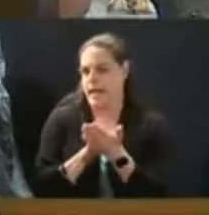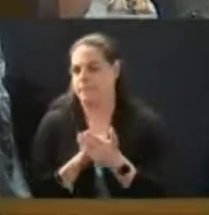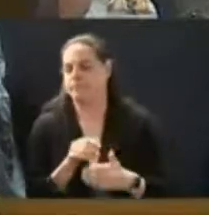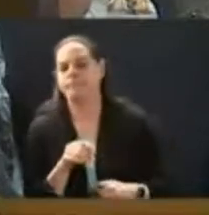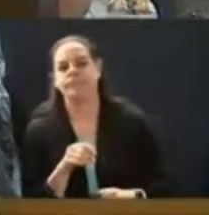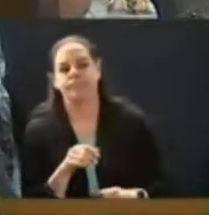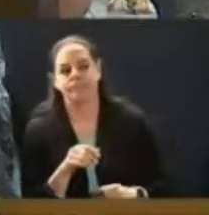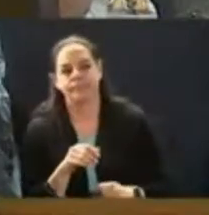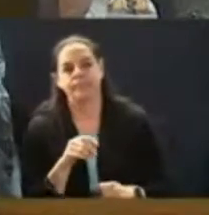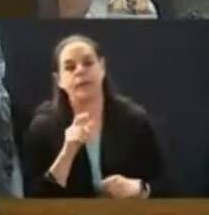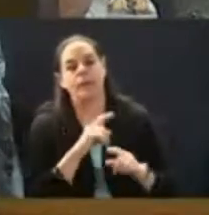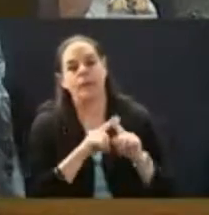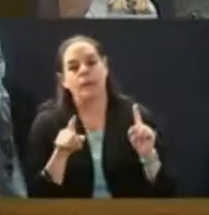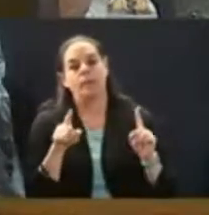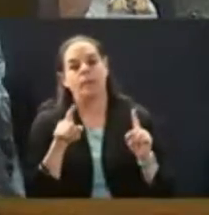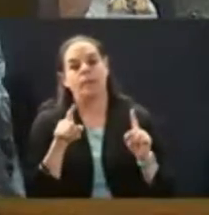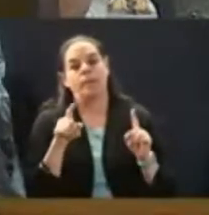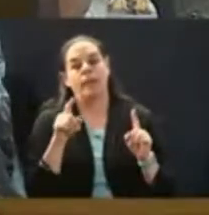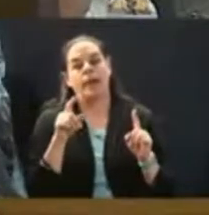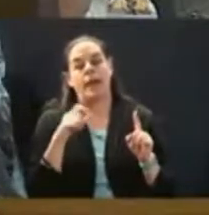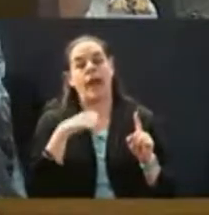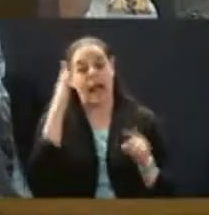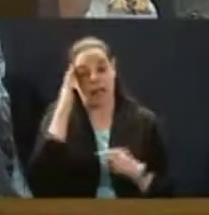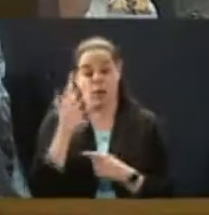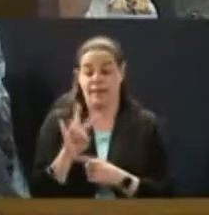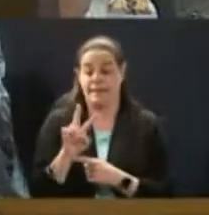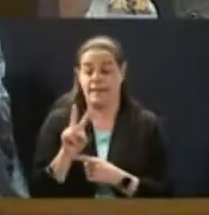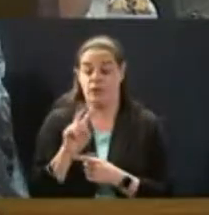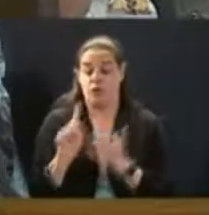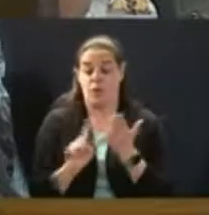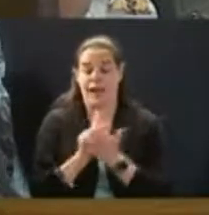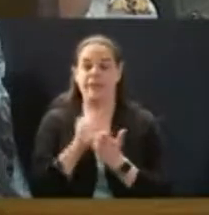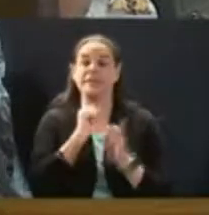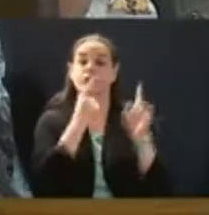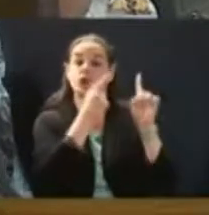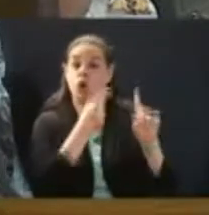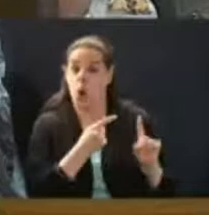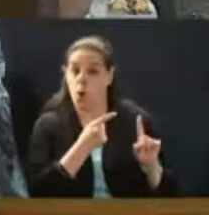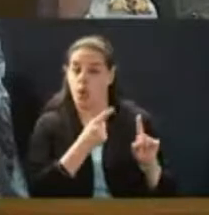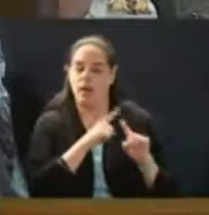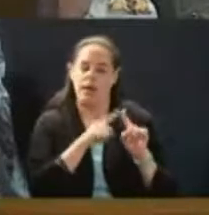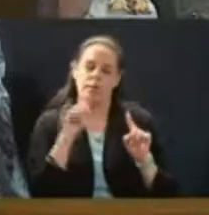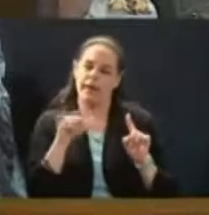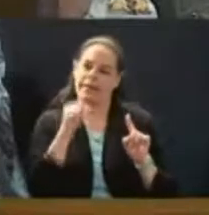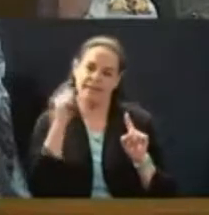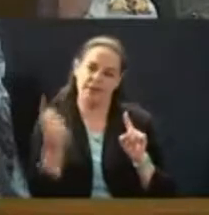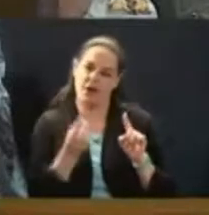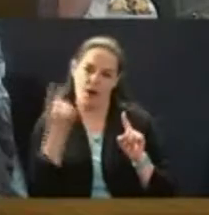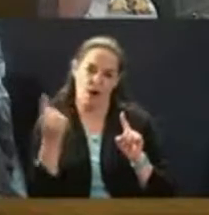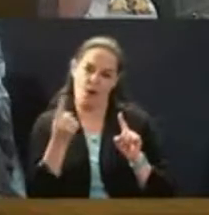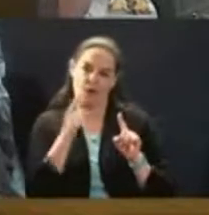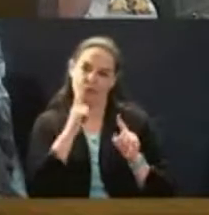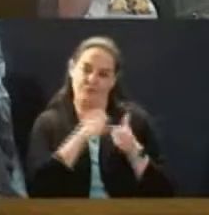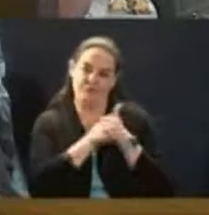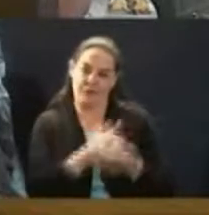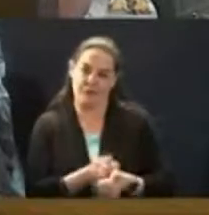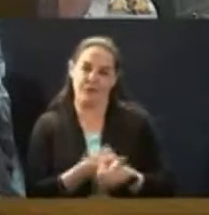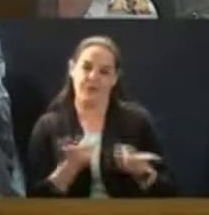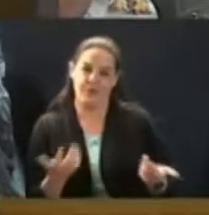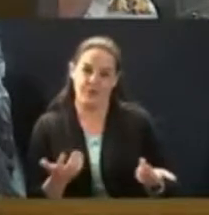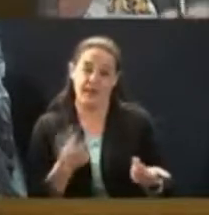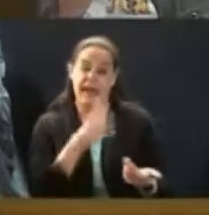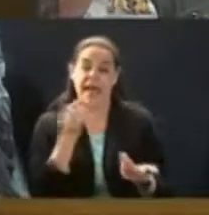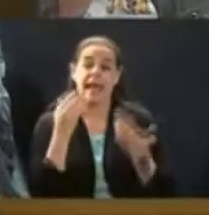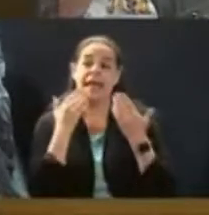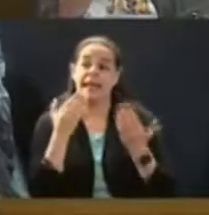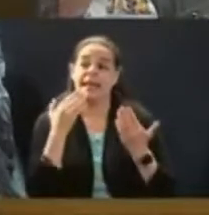while 72 hours is the goal, that is not always what is practiced.